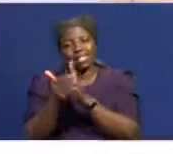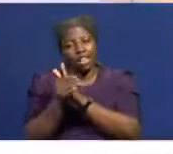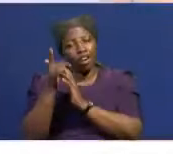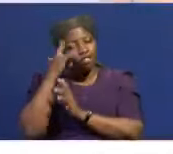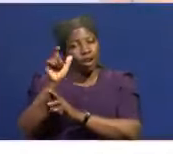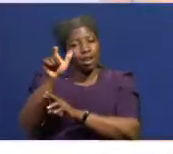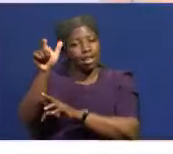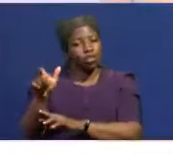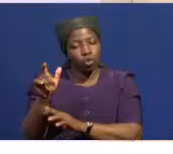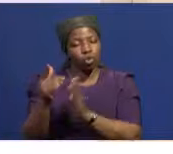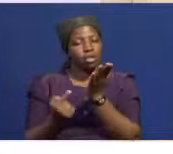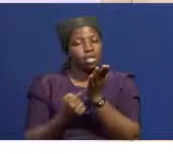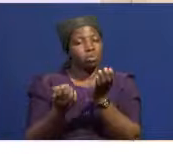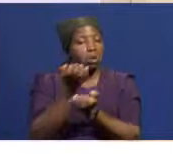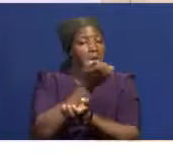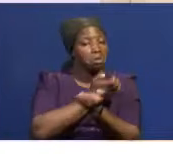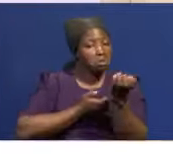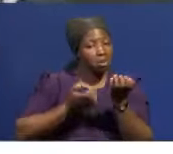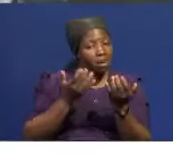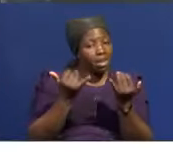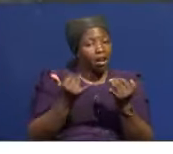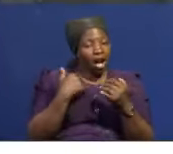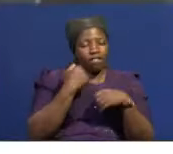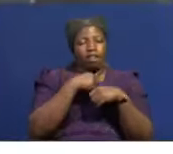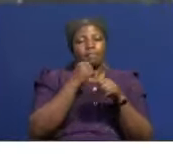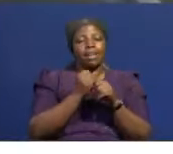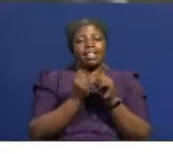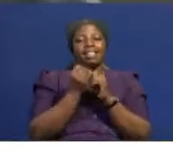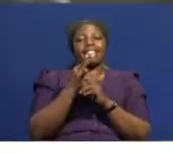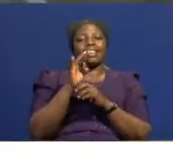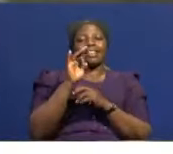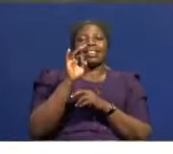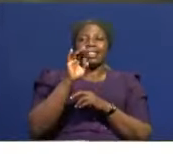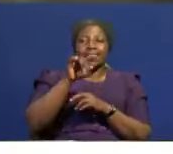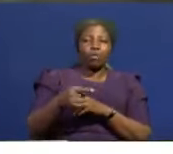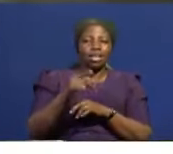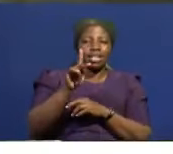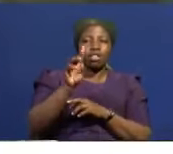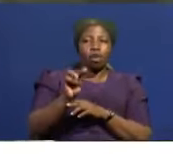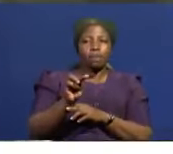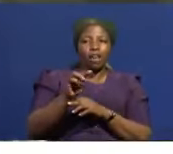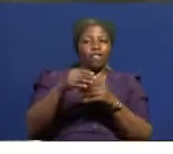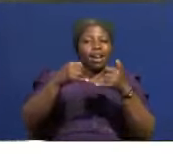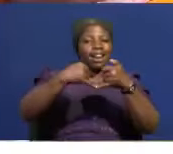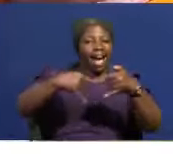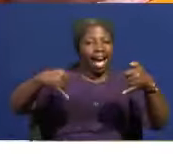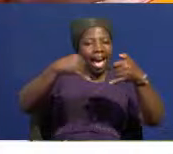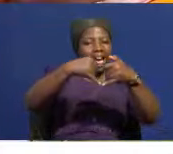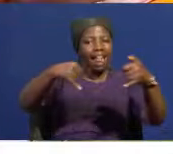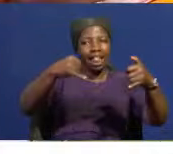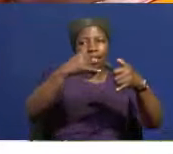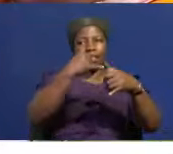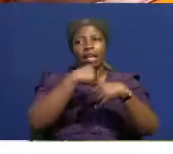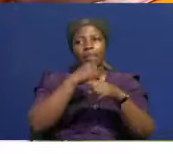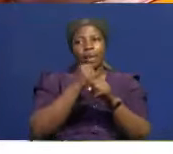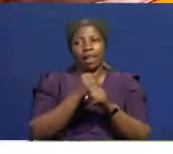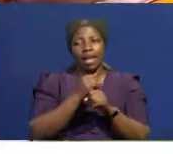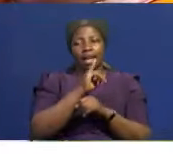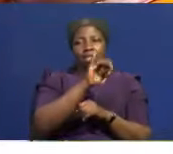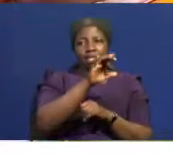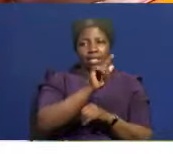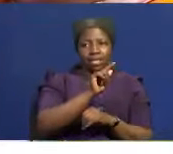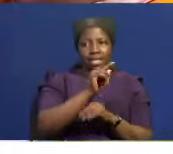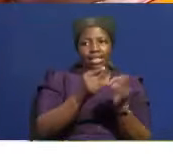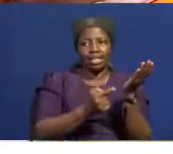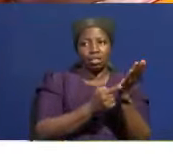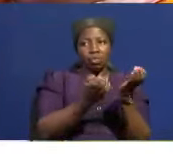regional digital economy, has seen 13,000 kilometers of fiber optic cables laid. ICT and Digital